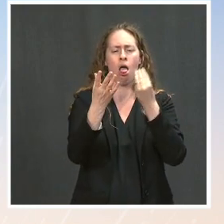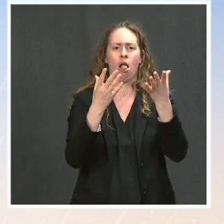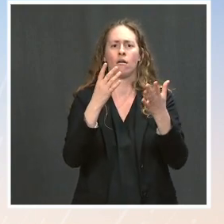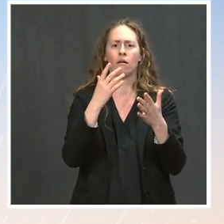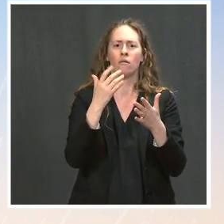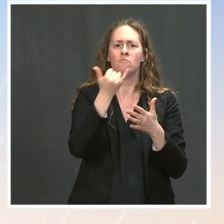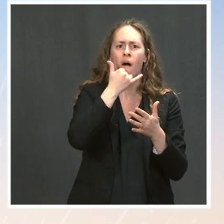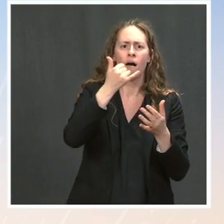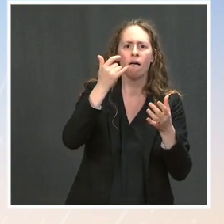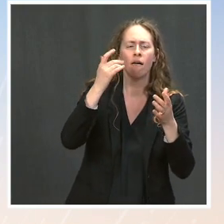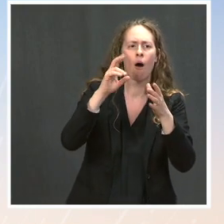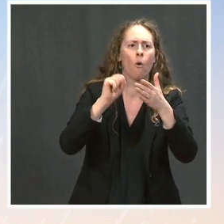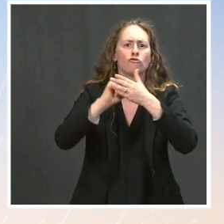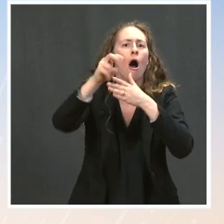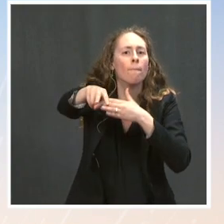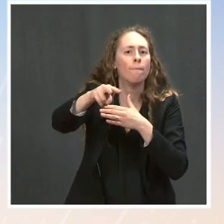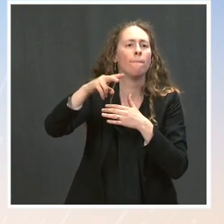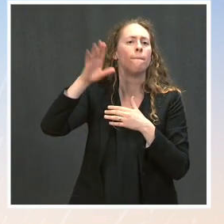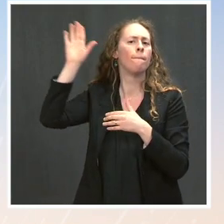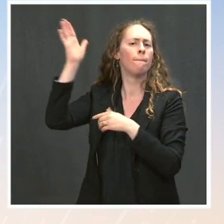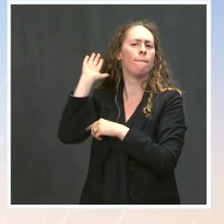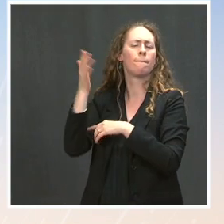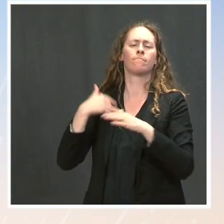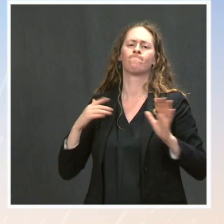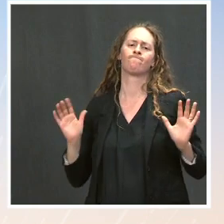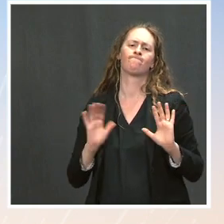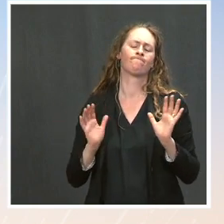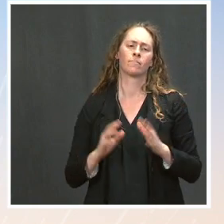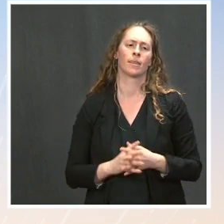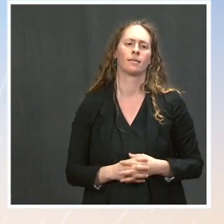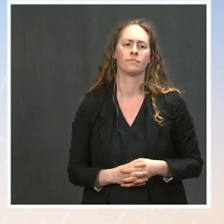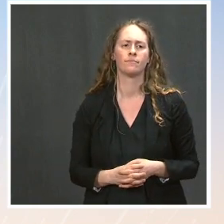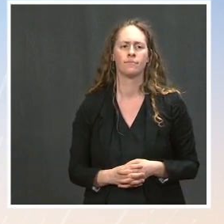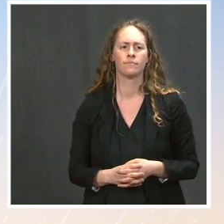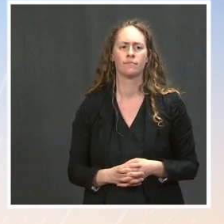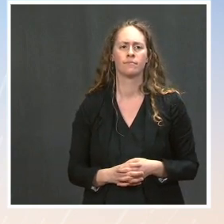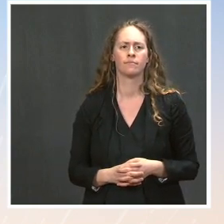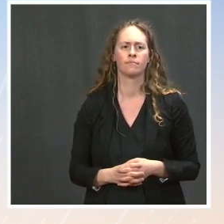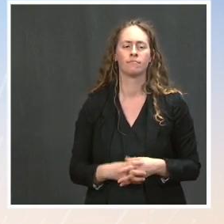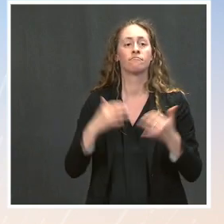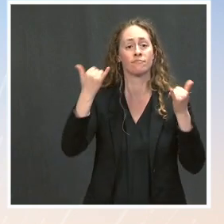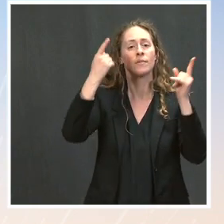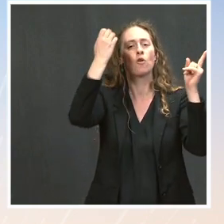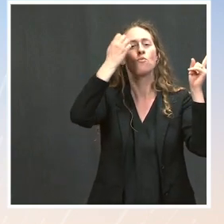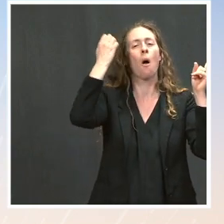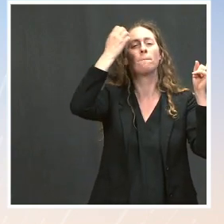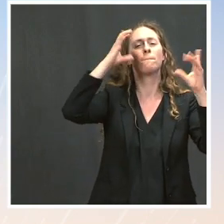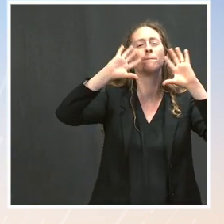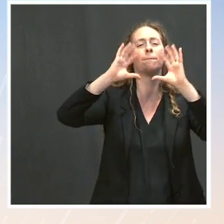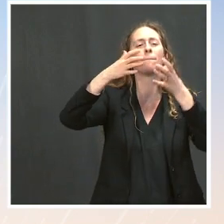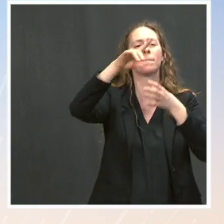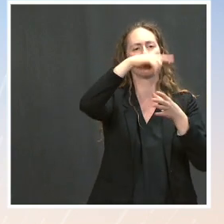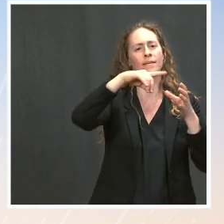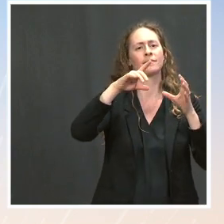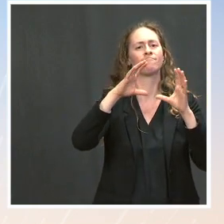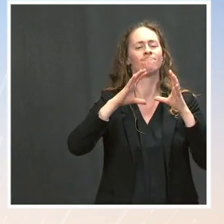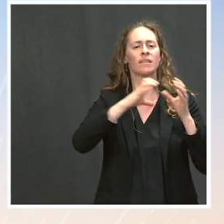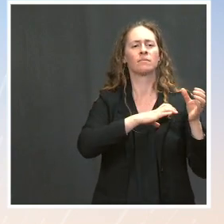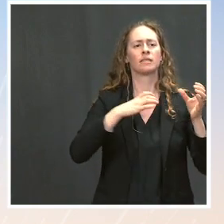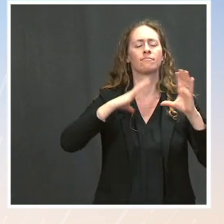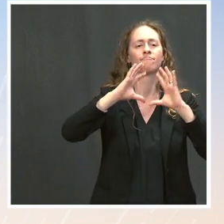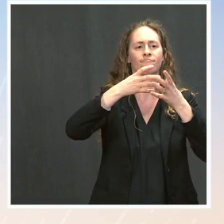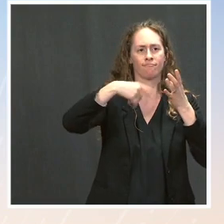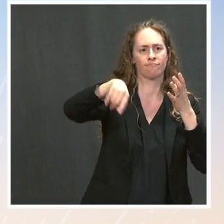Noted. Another topic, the European Commission president said over the weekend that vaccinated American tourists